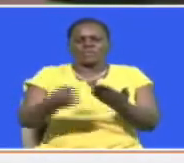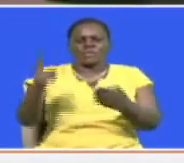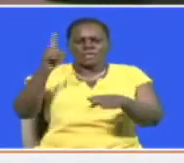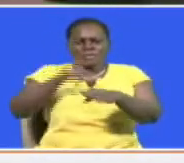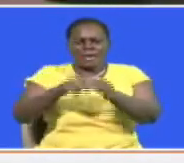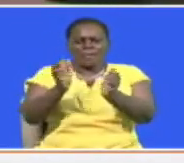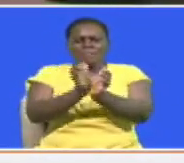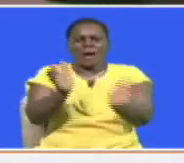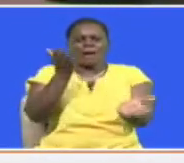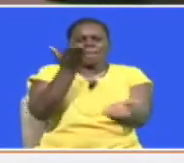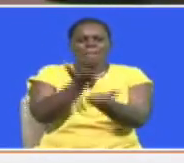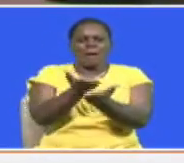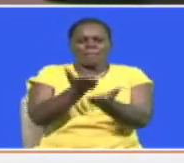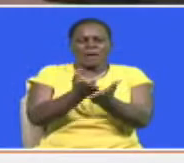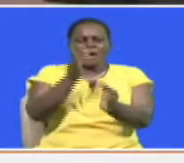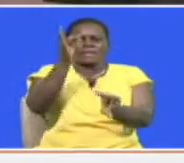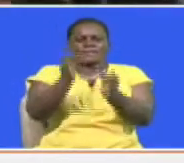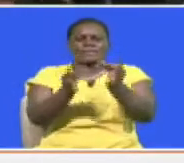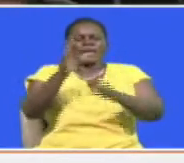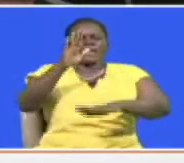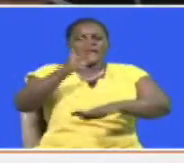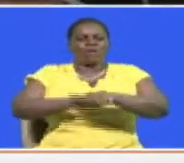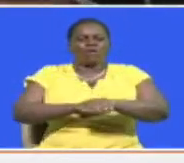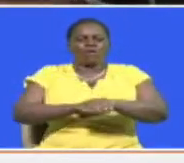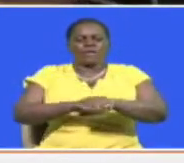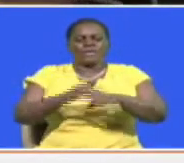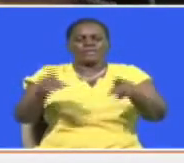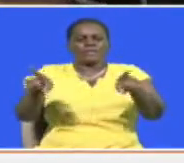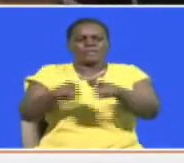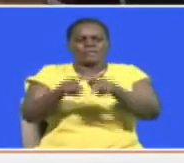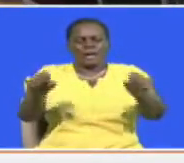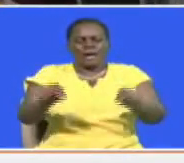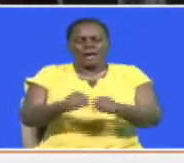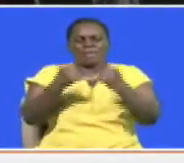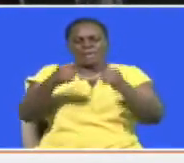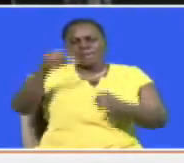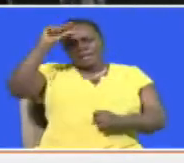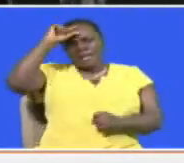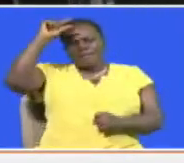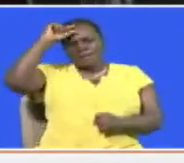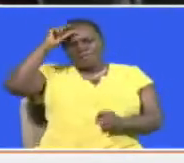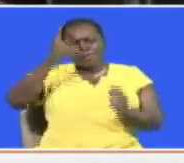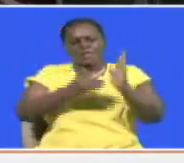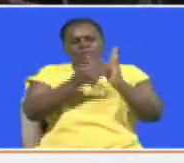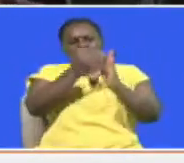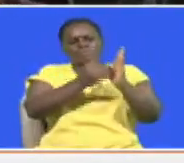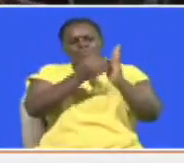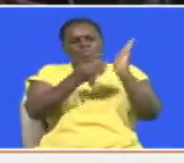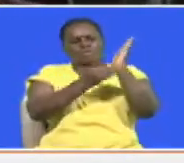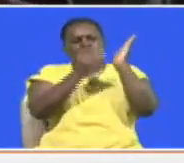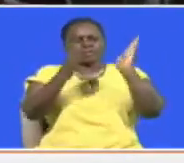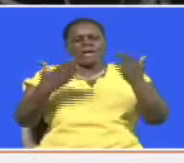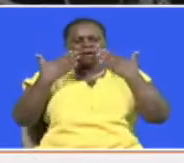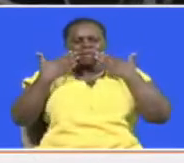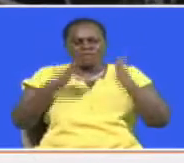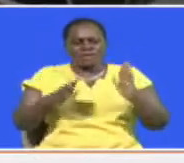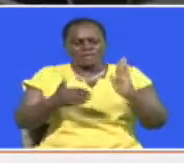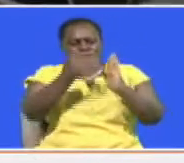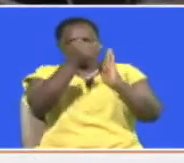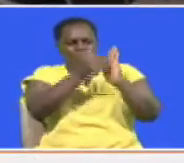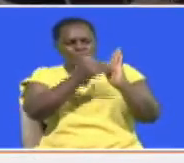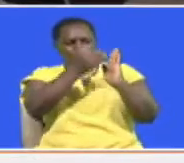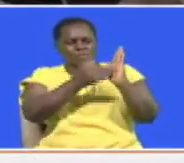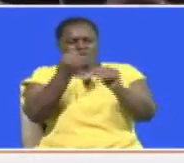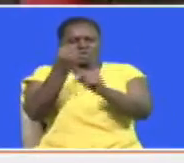bail application will be decided upon. This was done on a day that government pathologists completed the examination